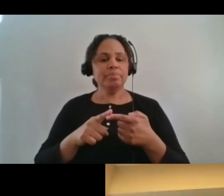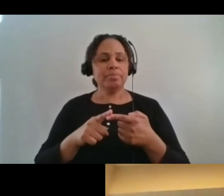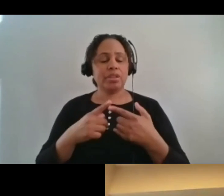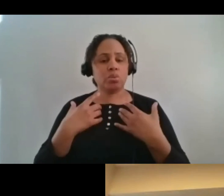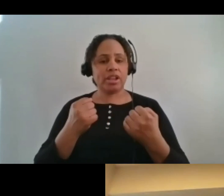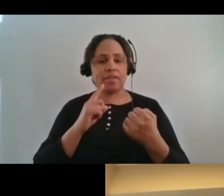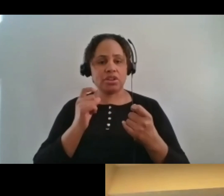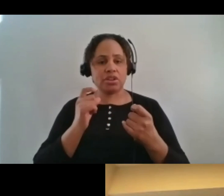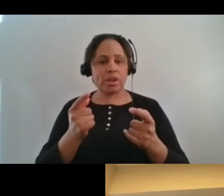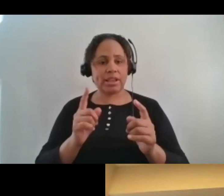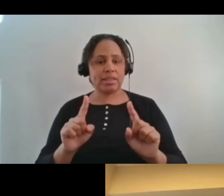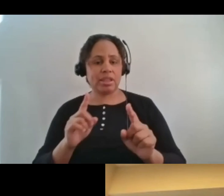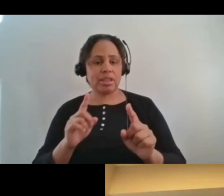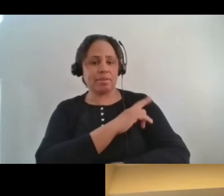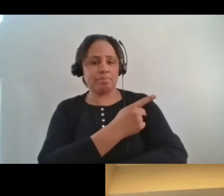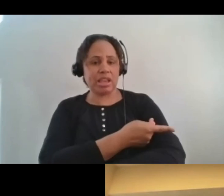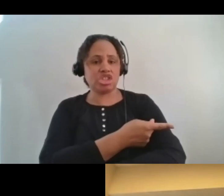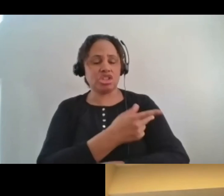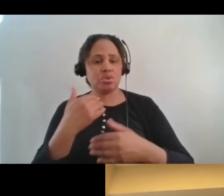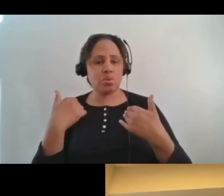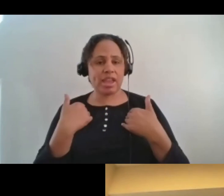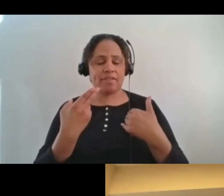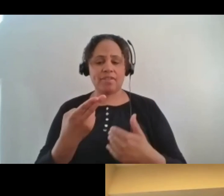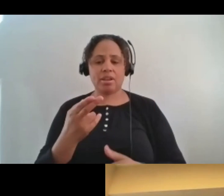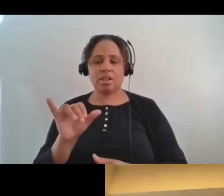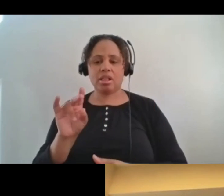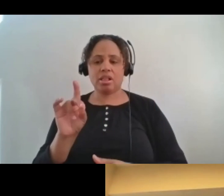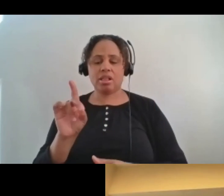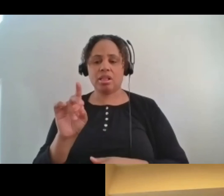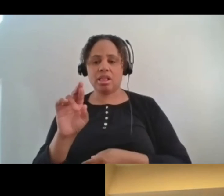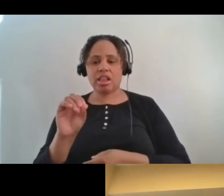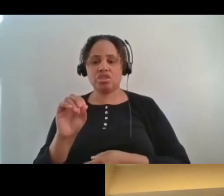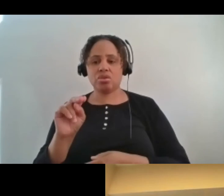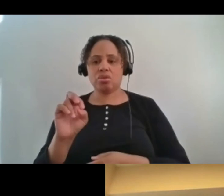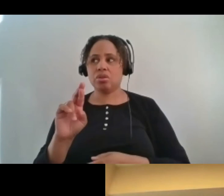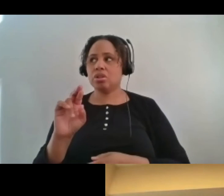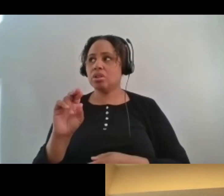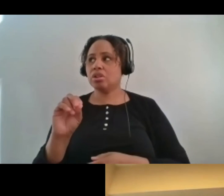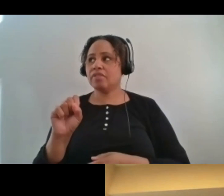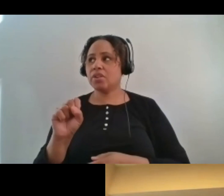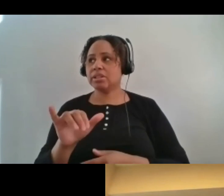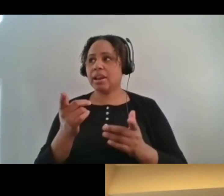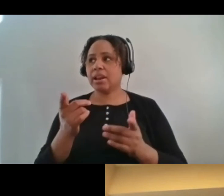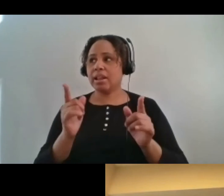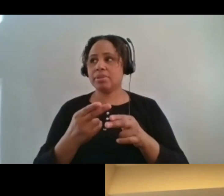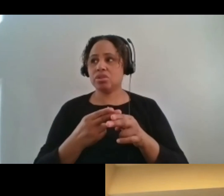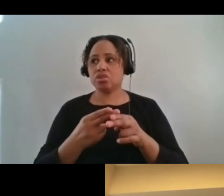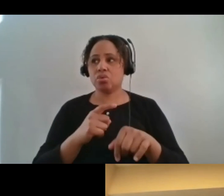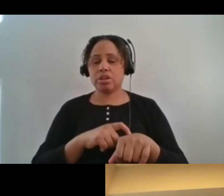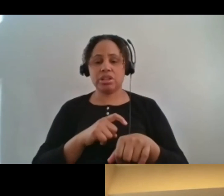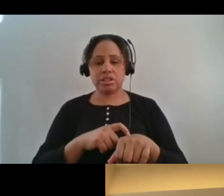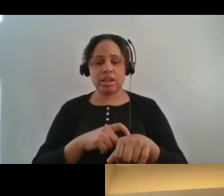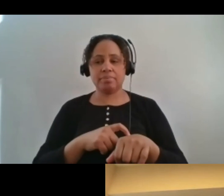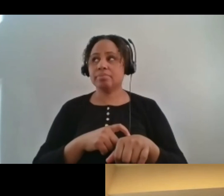the other hand, patients who have a hydronephrosis that occurs over a short period of time, let's say because they have a